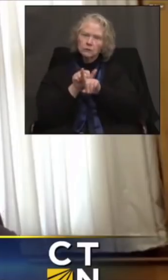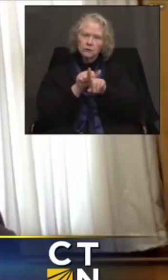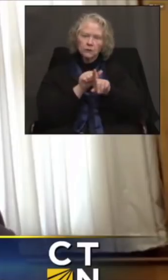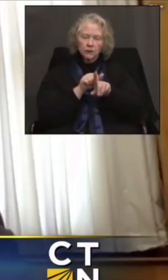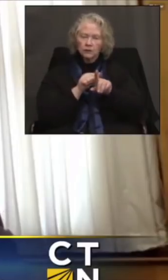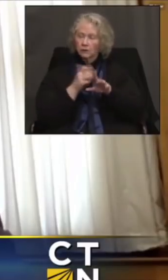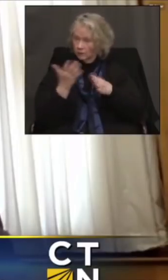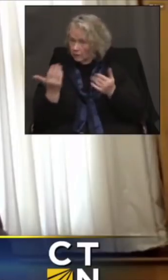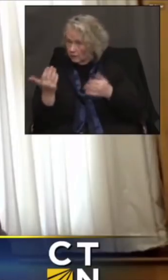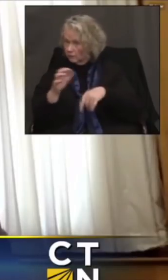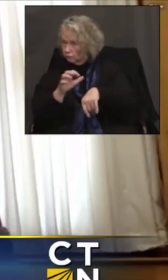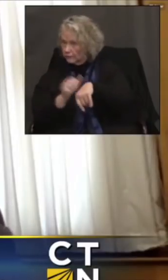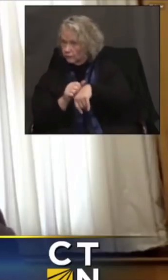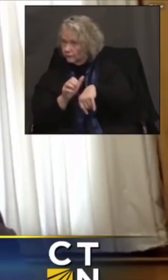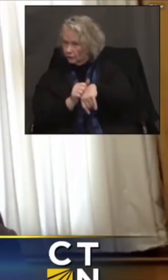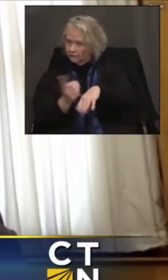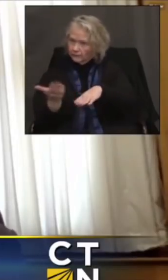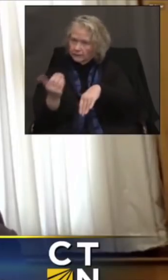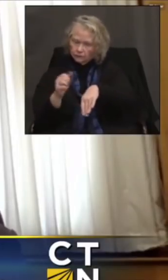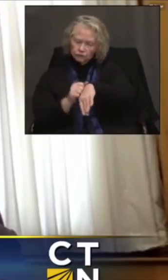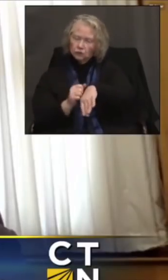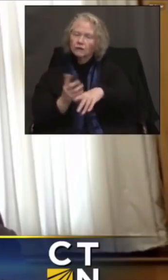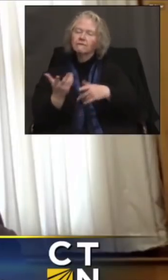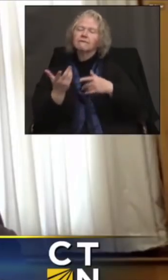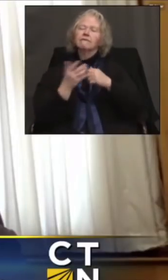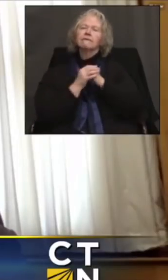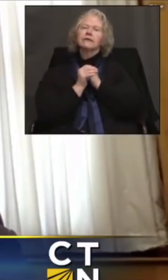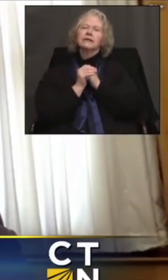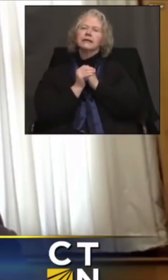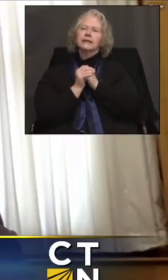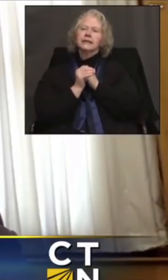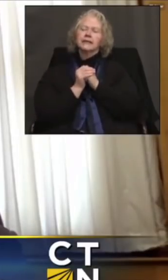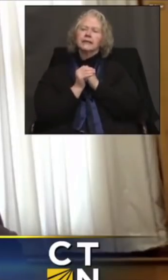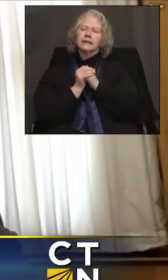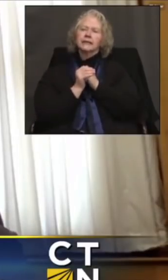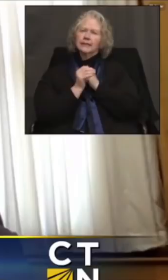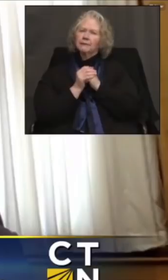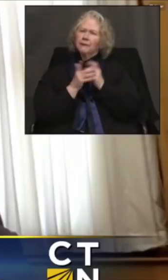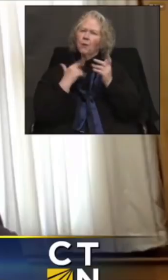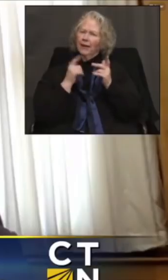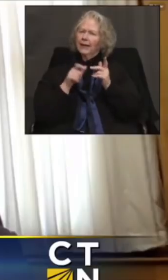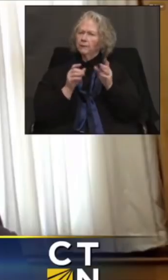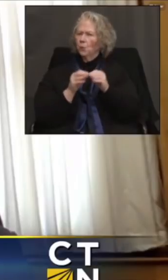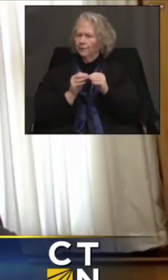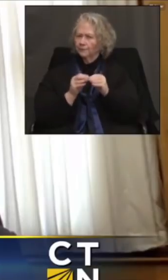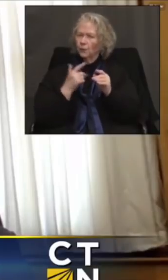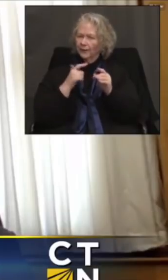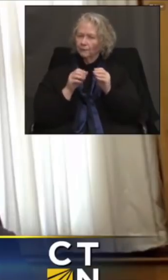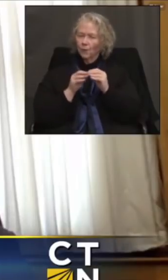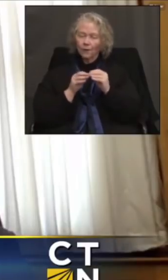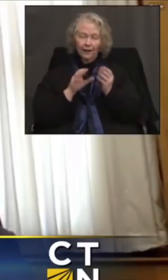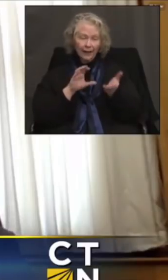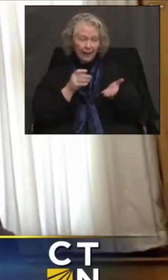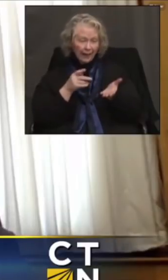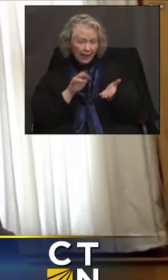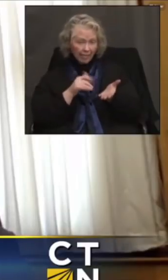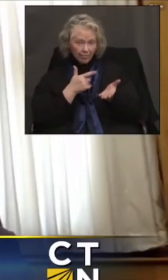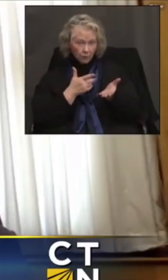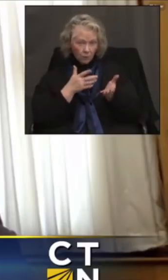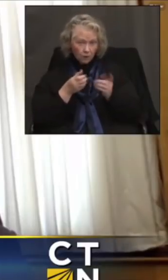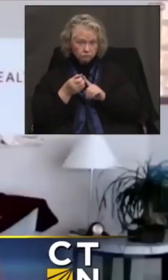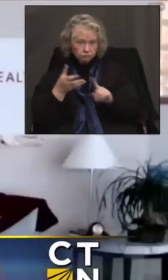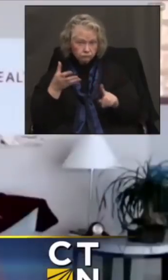reserving appointment slots for people. But there's much more that we need to do. And Kathy, would you like to comment on that as